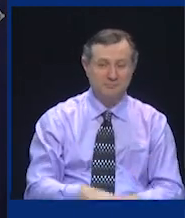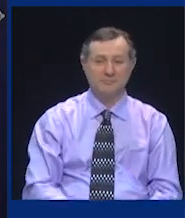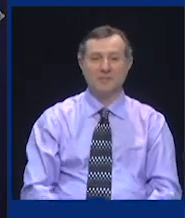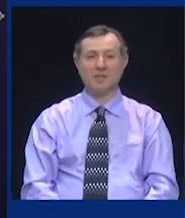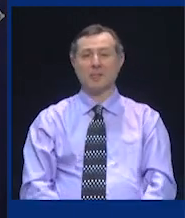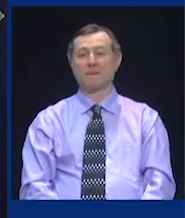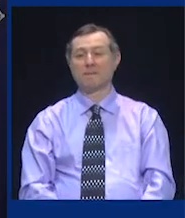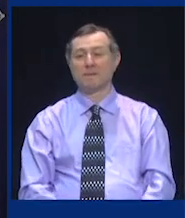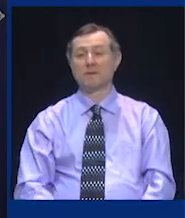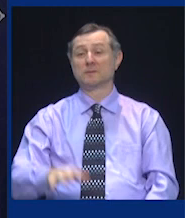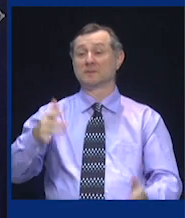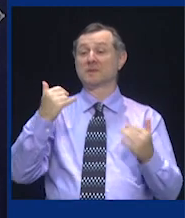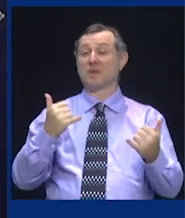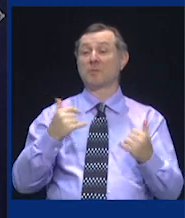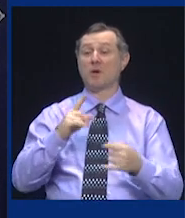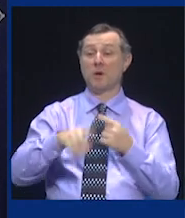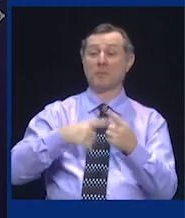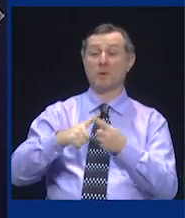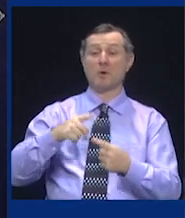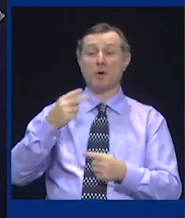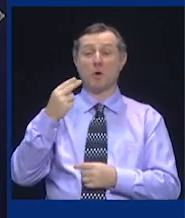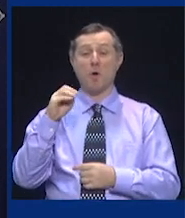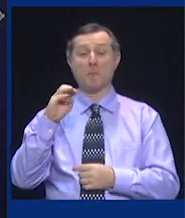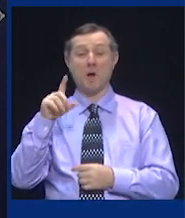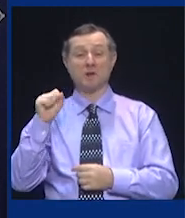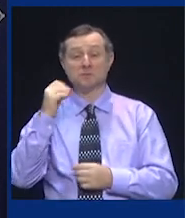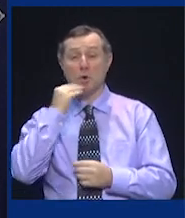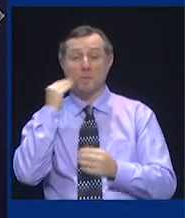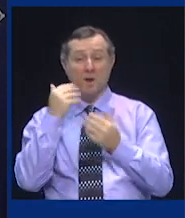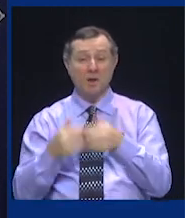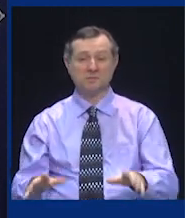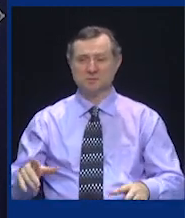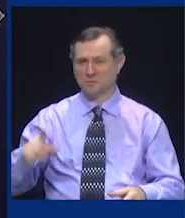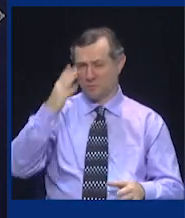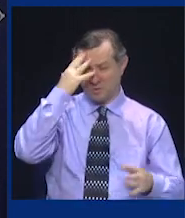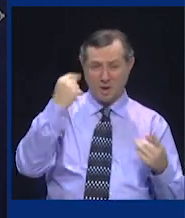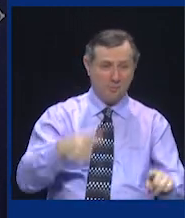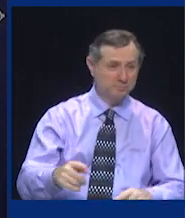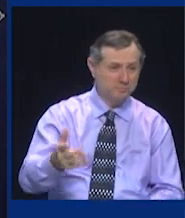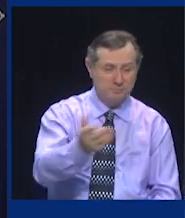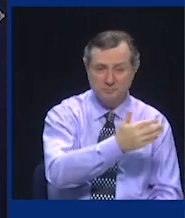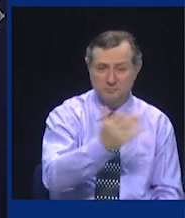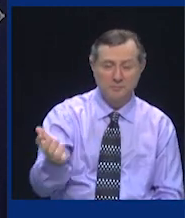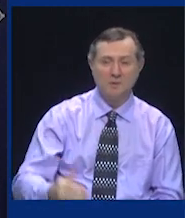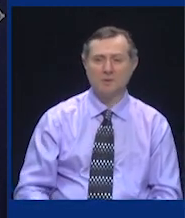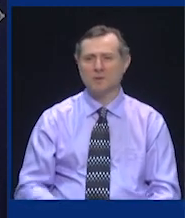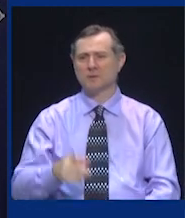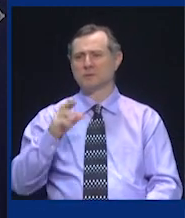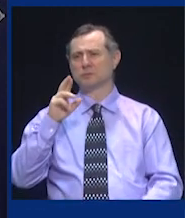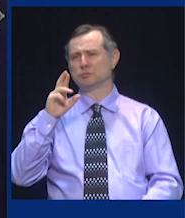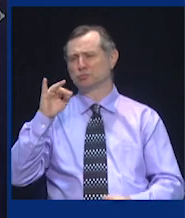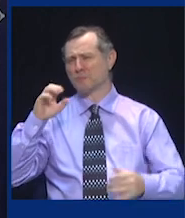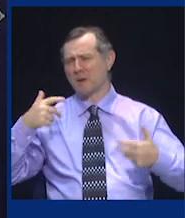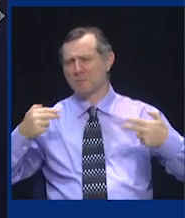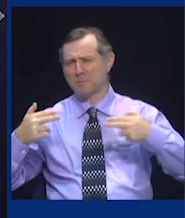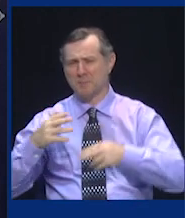on homelessness. You've also seen the movie on crime out of control in New York